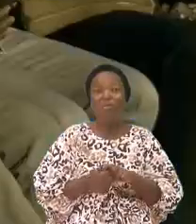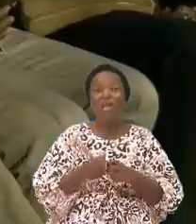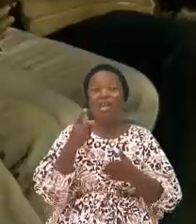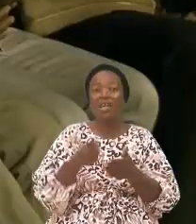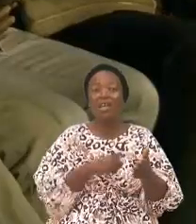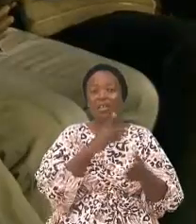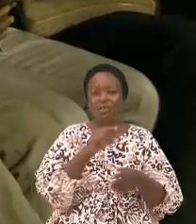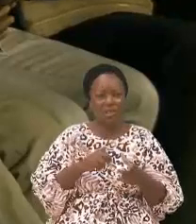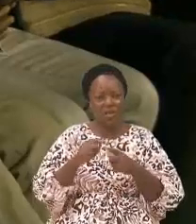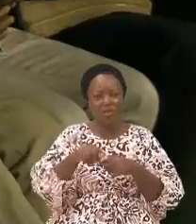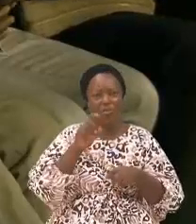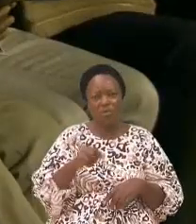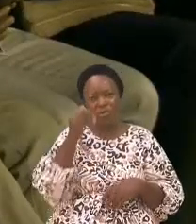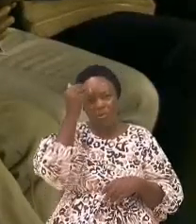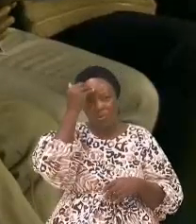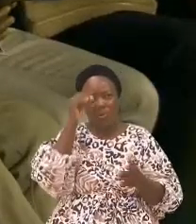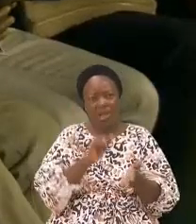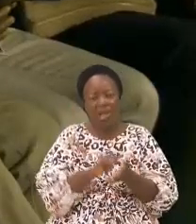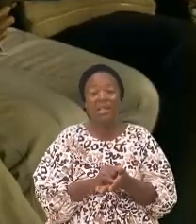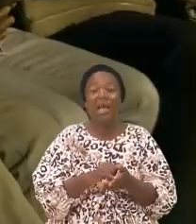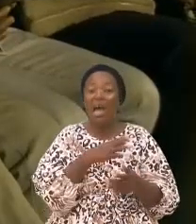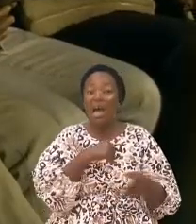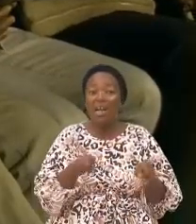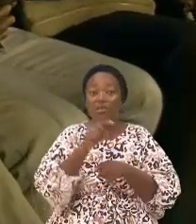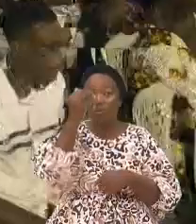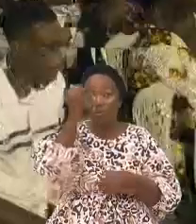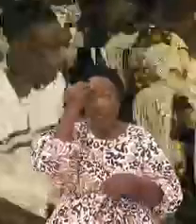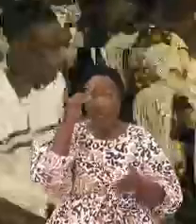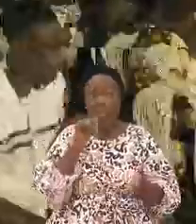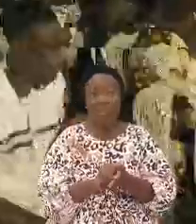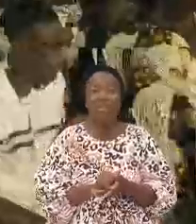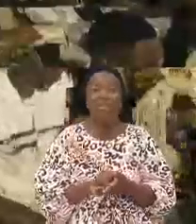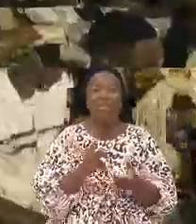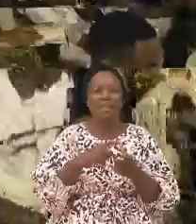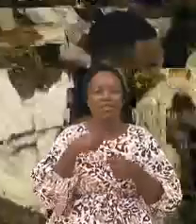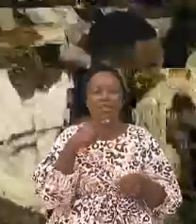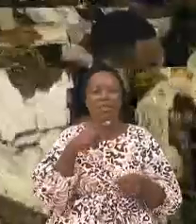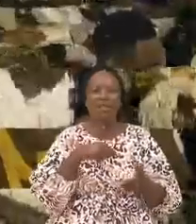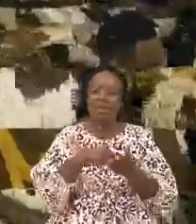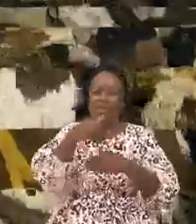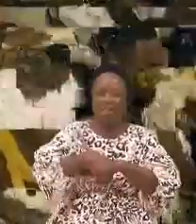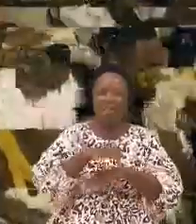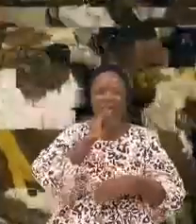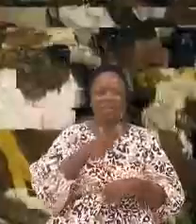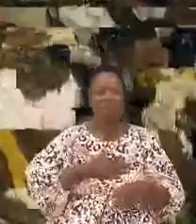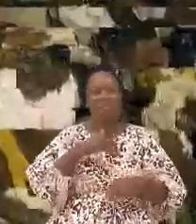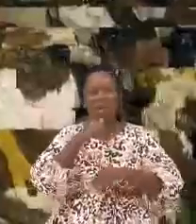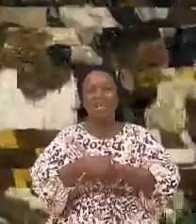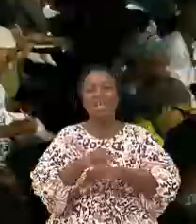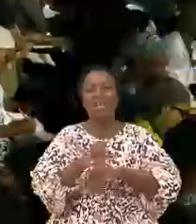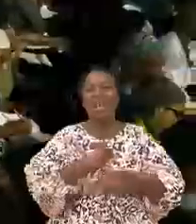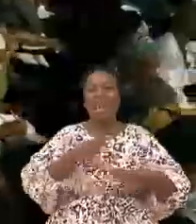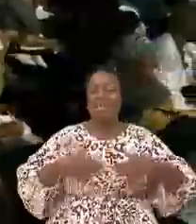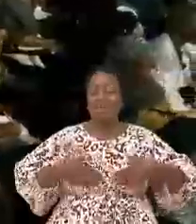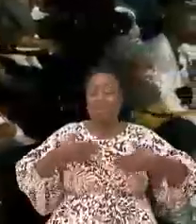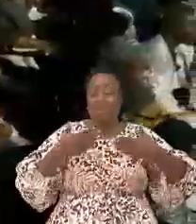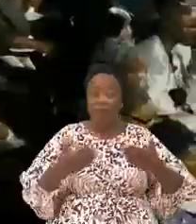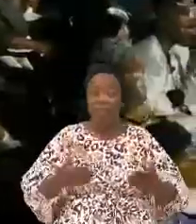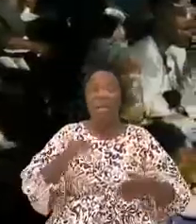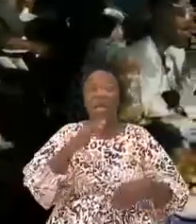cancelled, and every deformity cancelled. You need to recognize that. And as you recognize, you